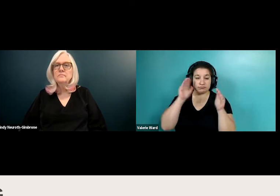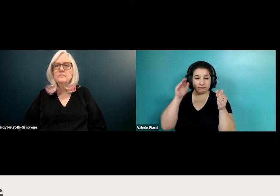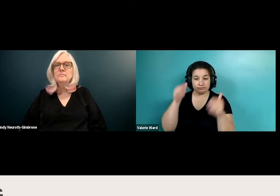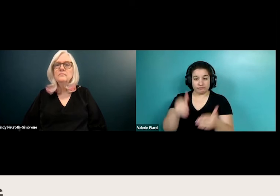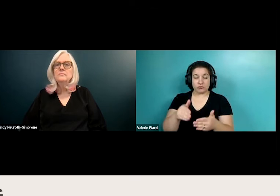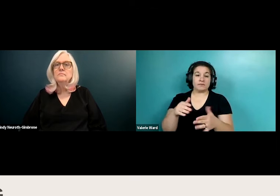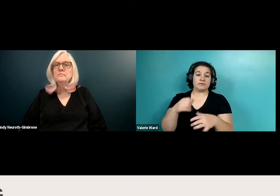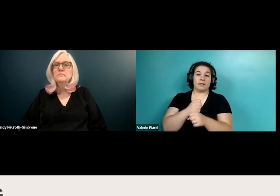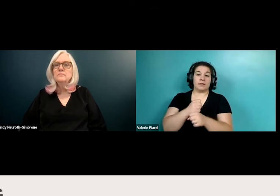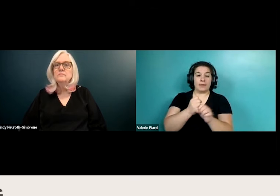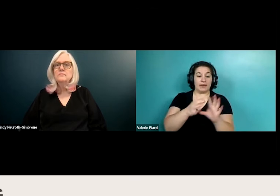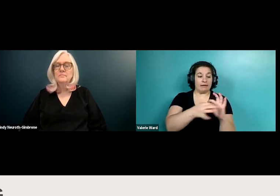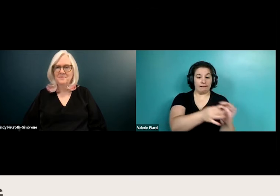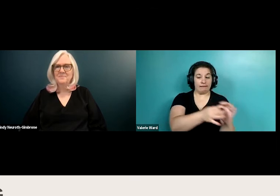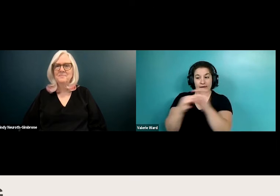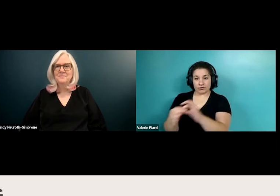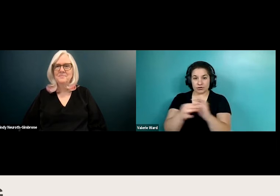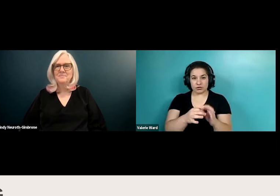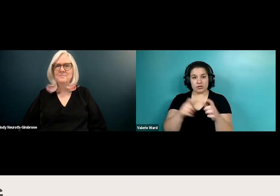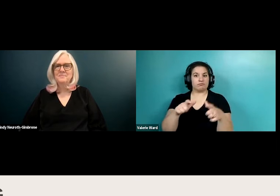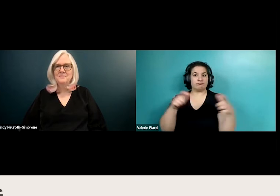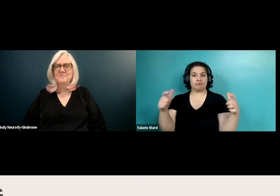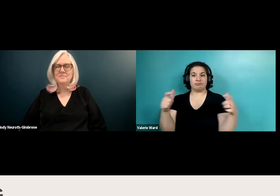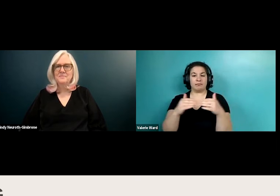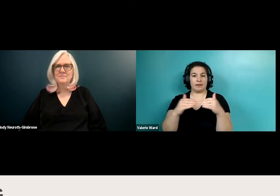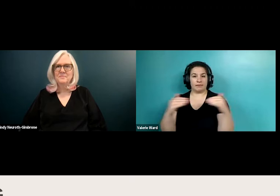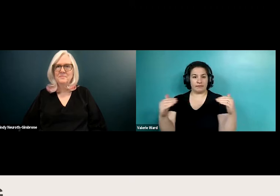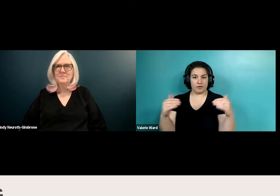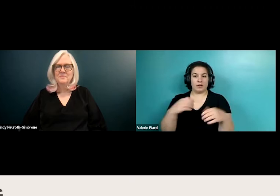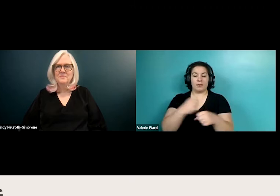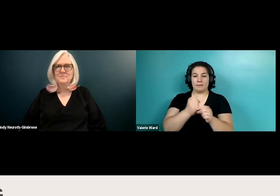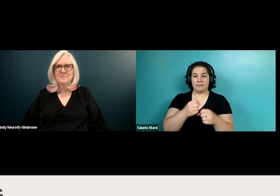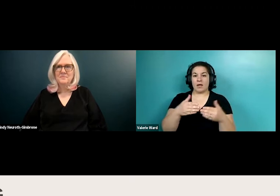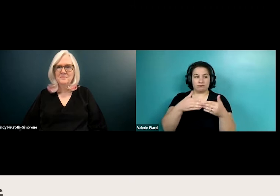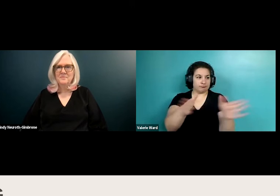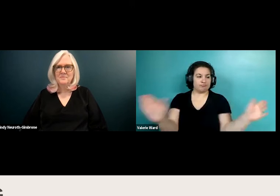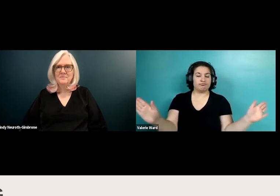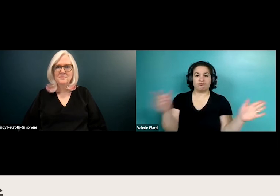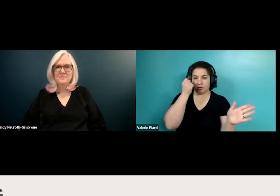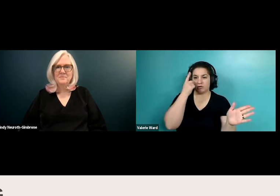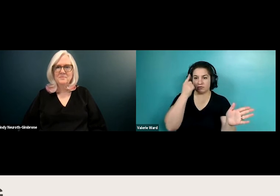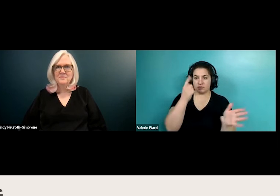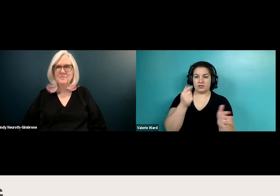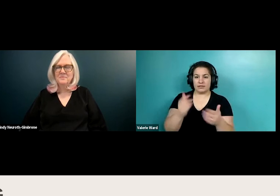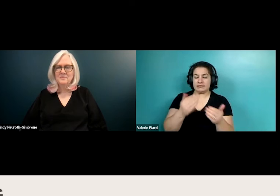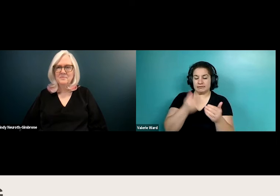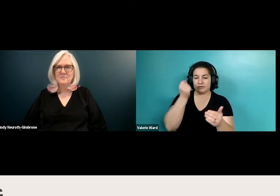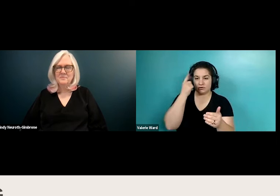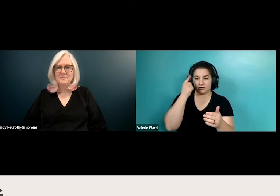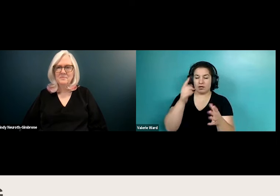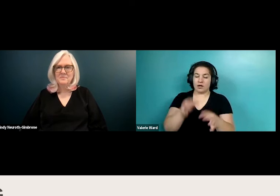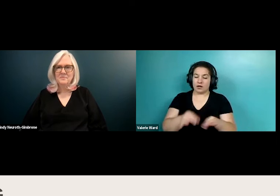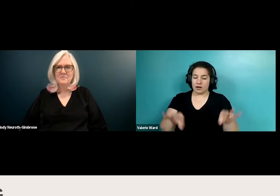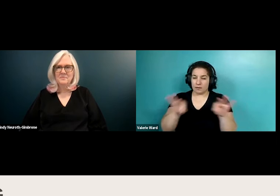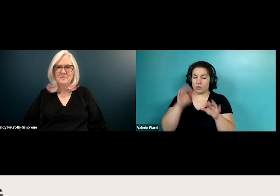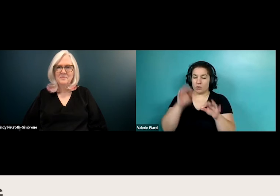making connections on a holistic factor that makes general sense to everyone. It's imperative to do this so you set that standard when you first engage